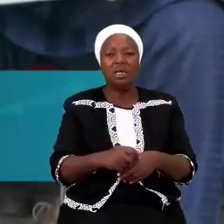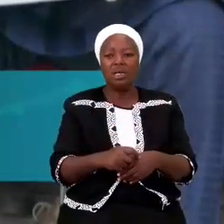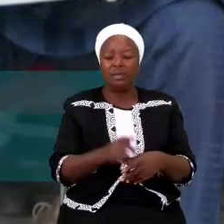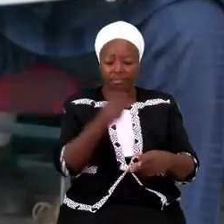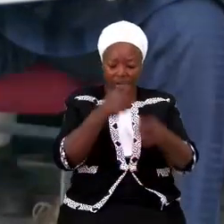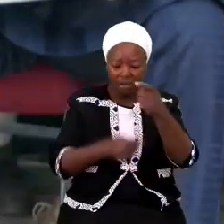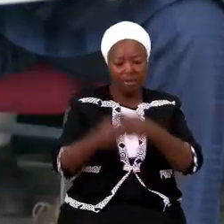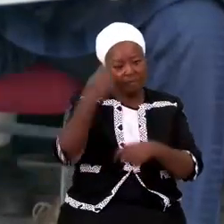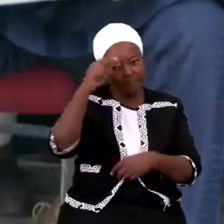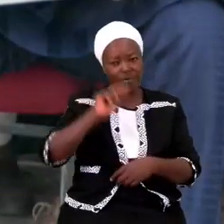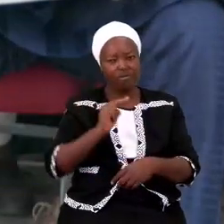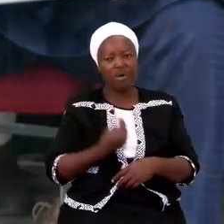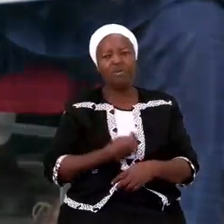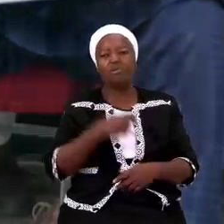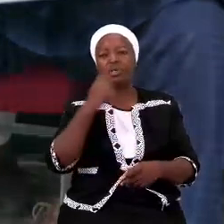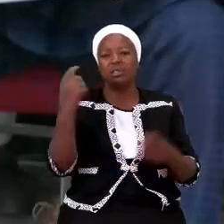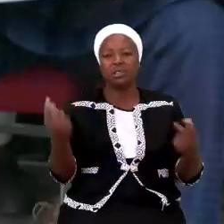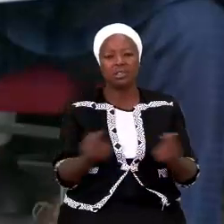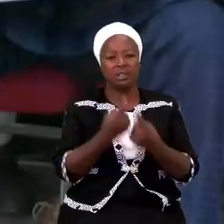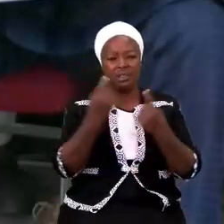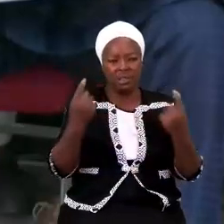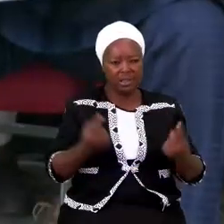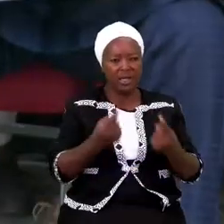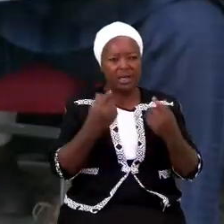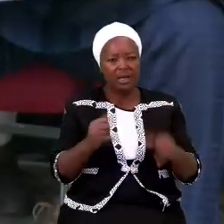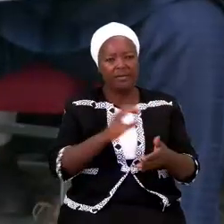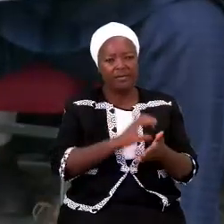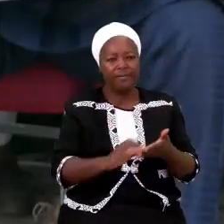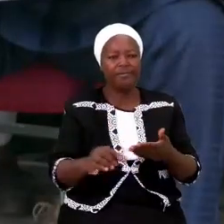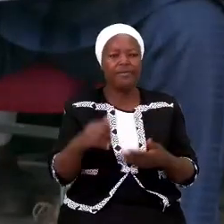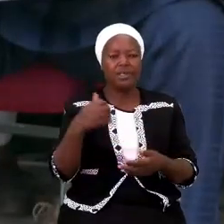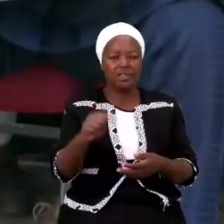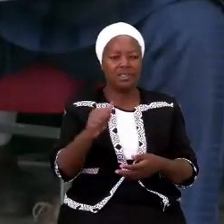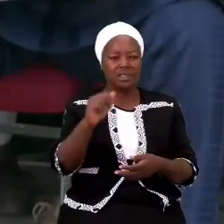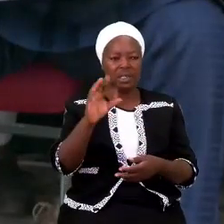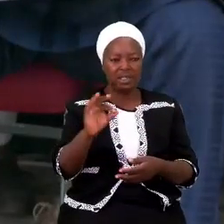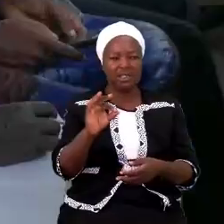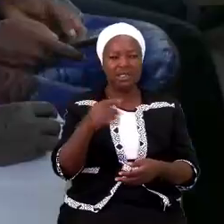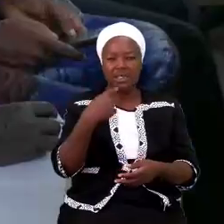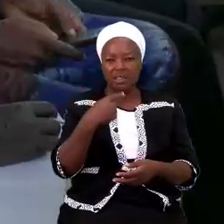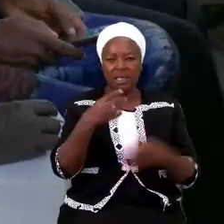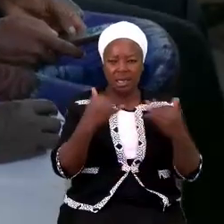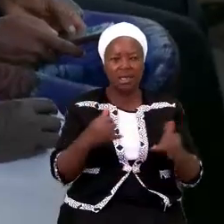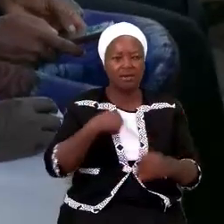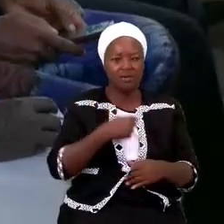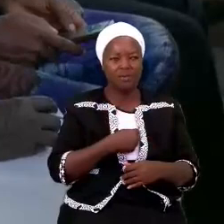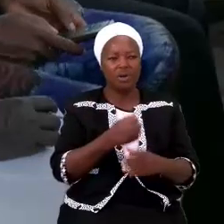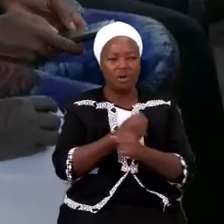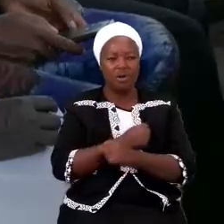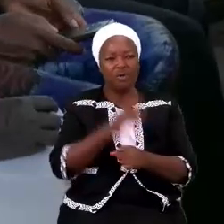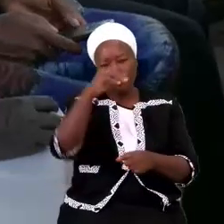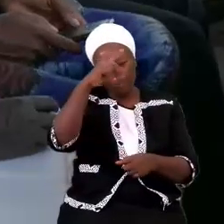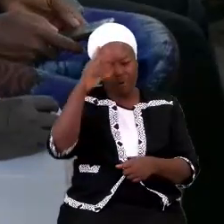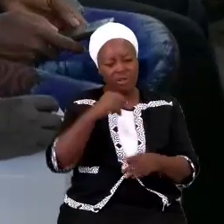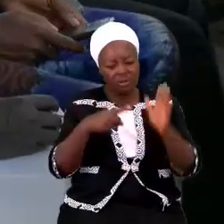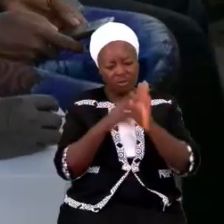him because he manifested that love. It came from him first, and then it goes from us